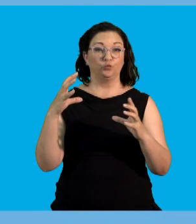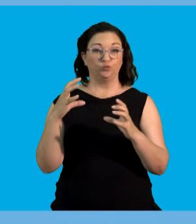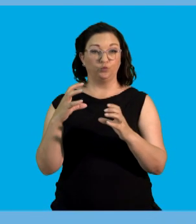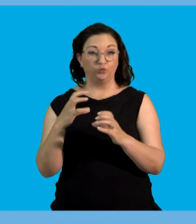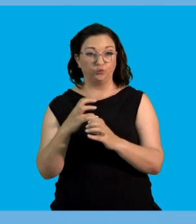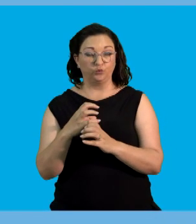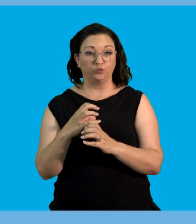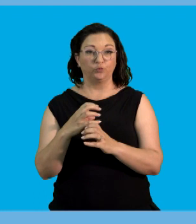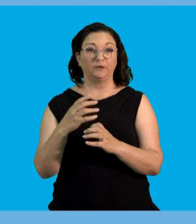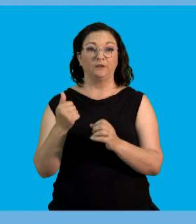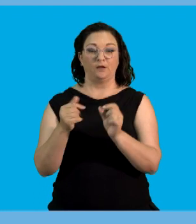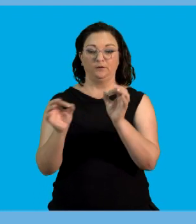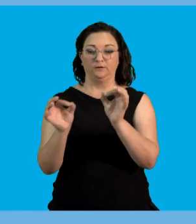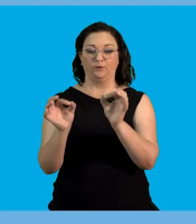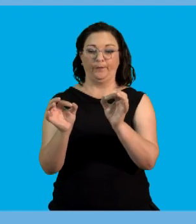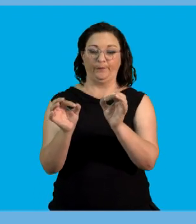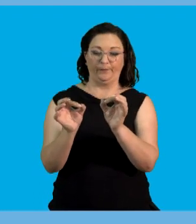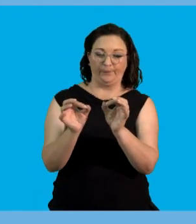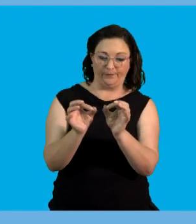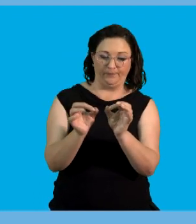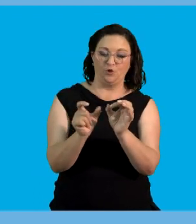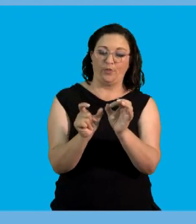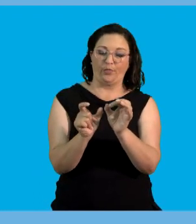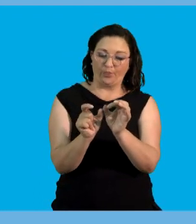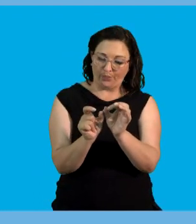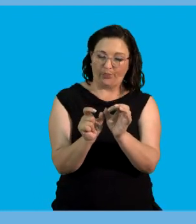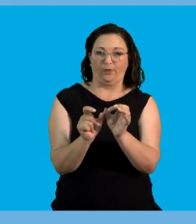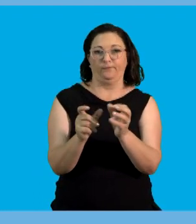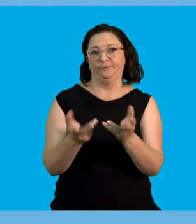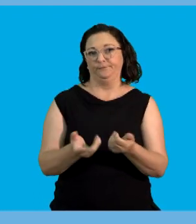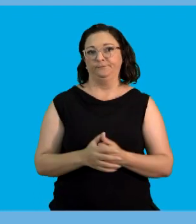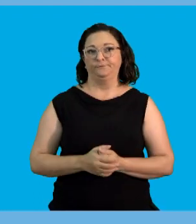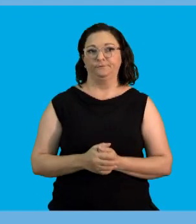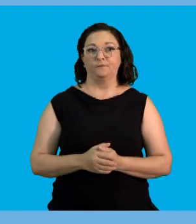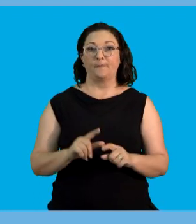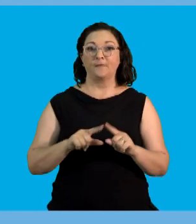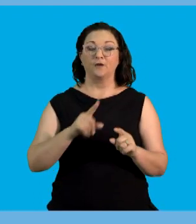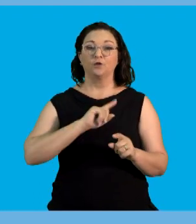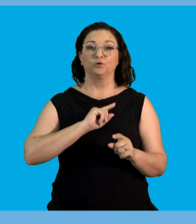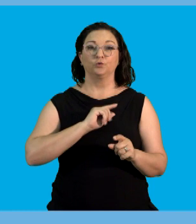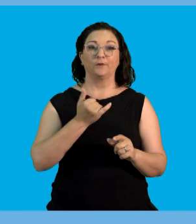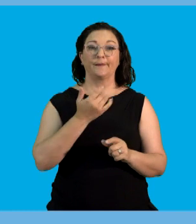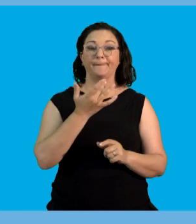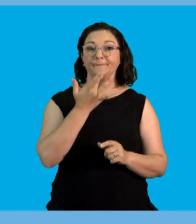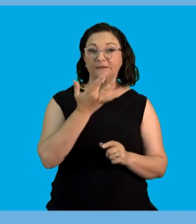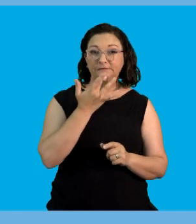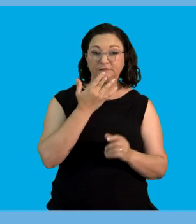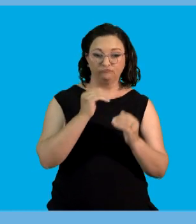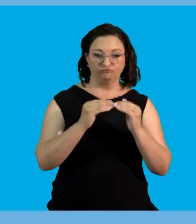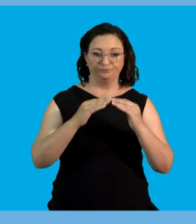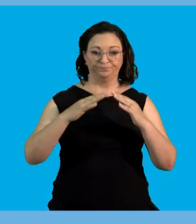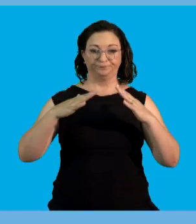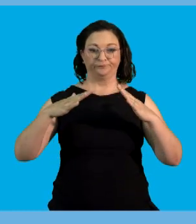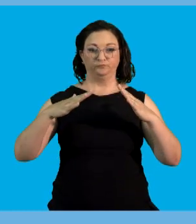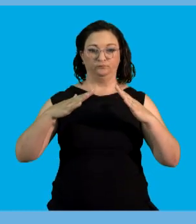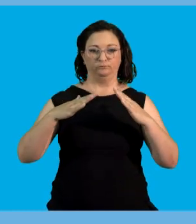they contract, they are just decreasing the spaces between the particles. So the metal roof panels expand and contract as